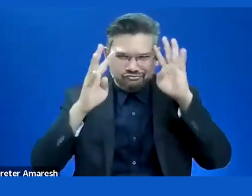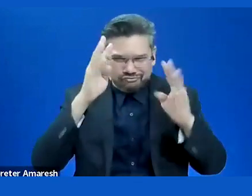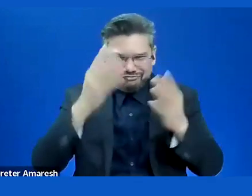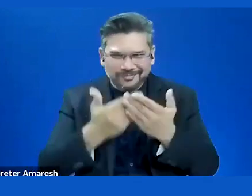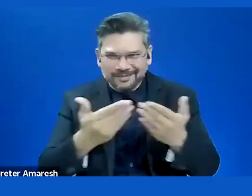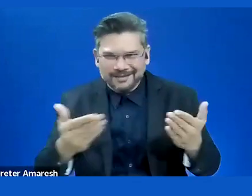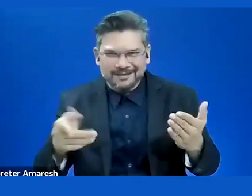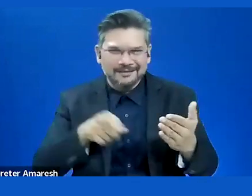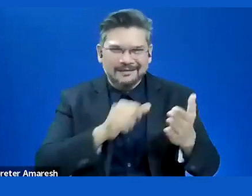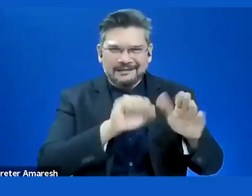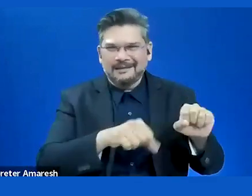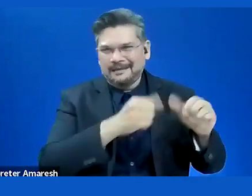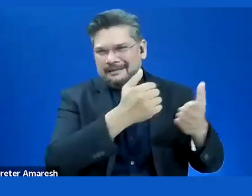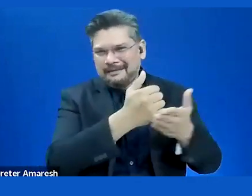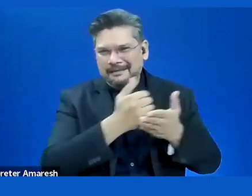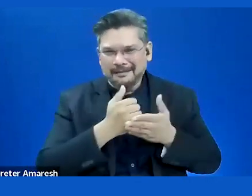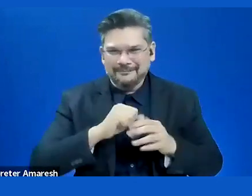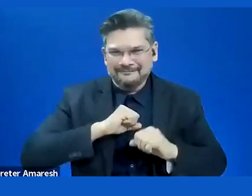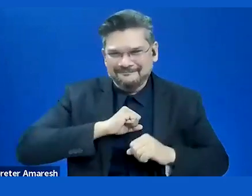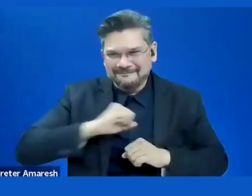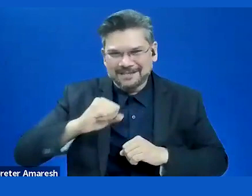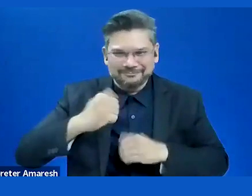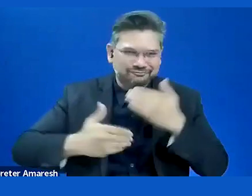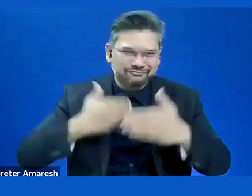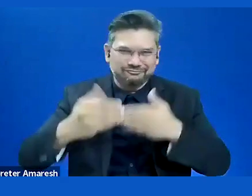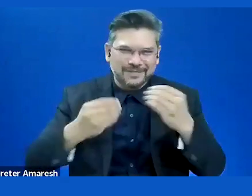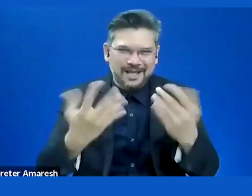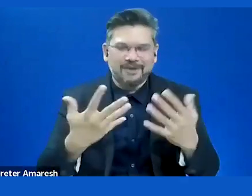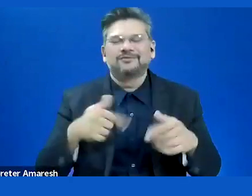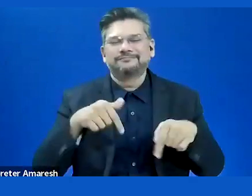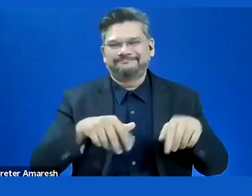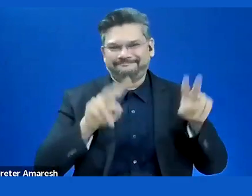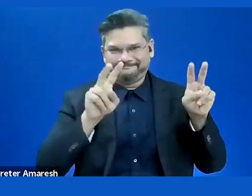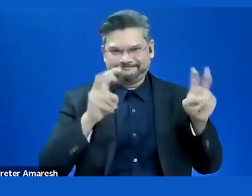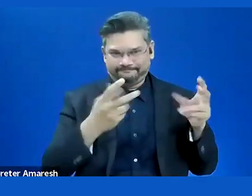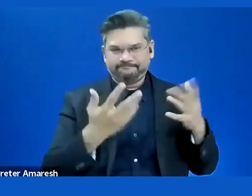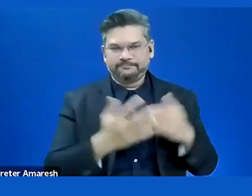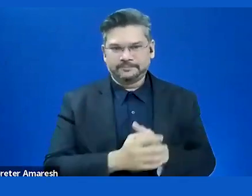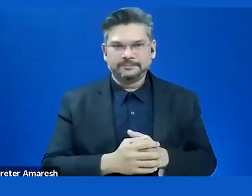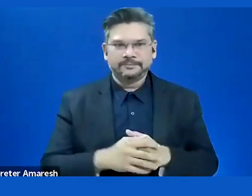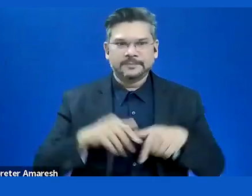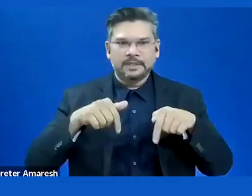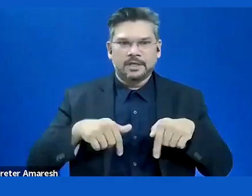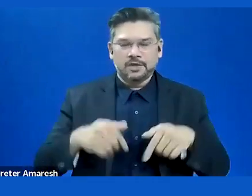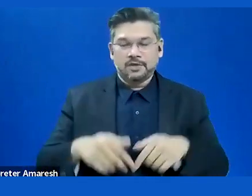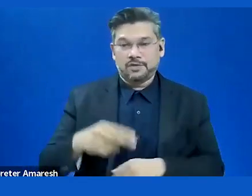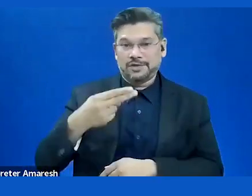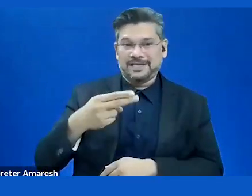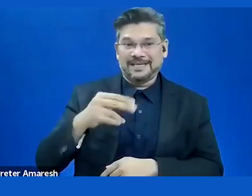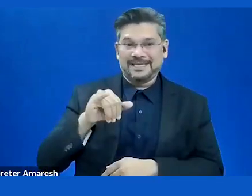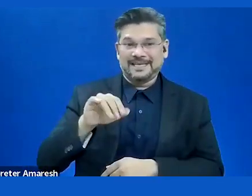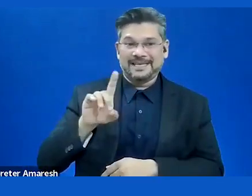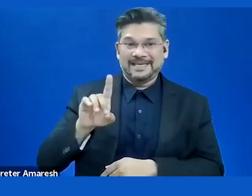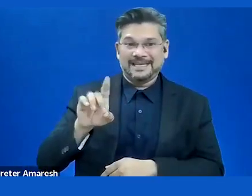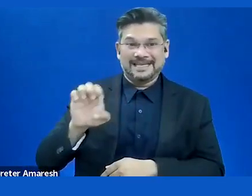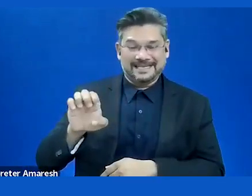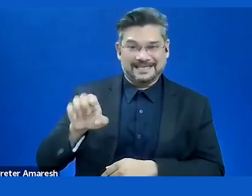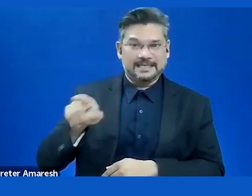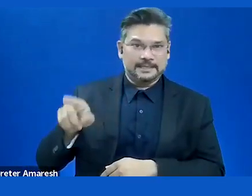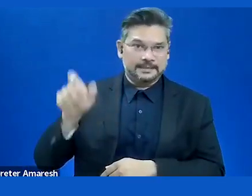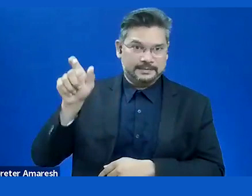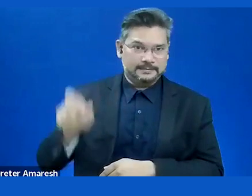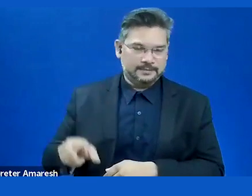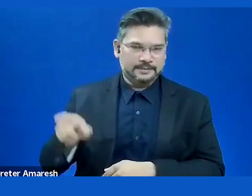go faster forward. So I've asked Hita Defies to make a short introduction of this. This was also kind of an impossible task